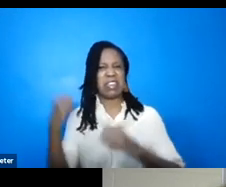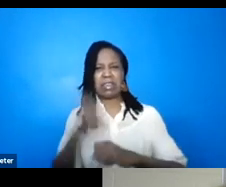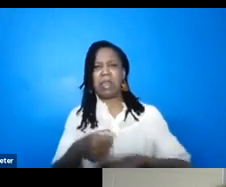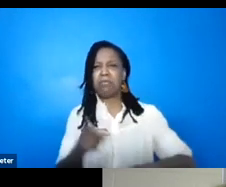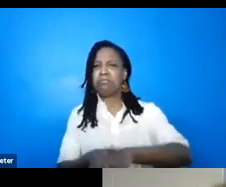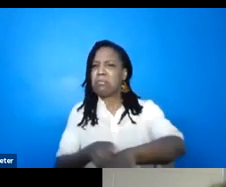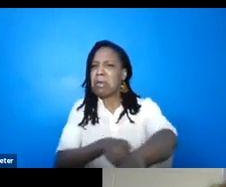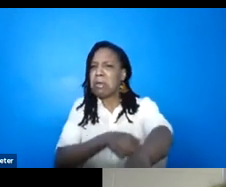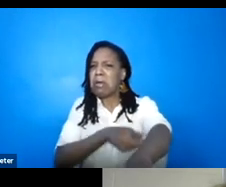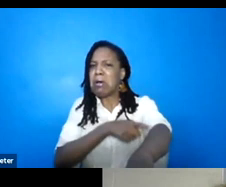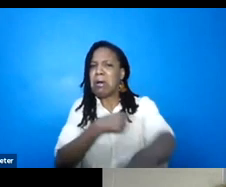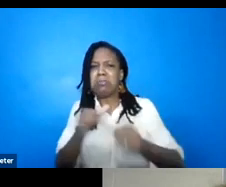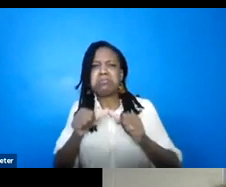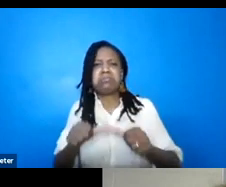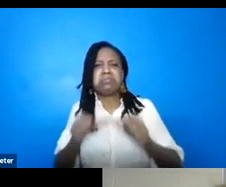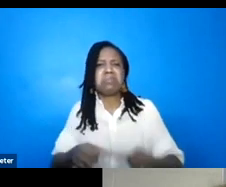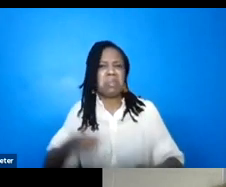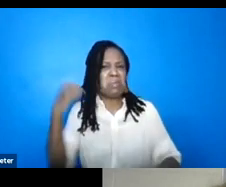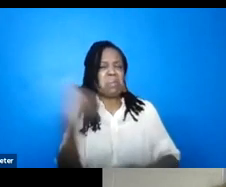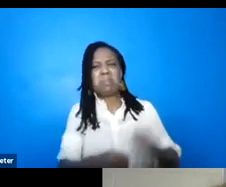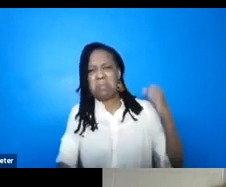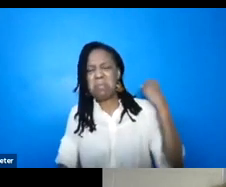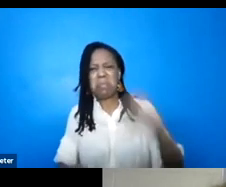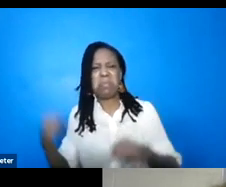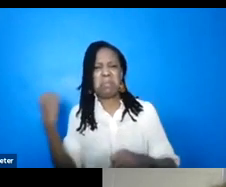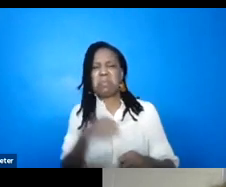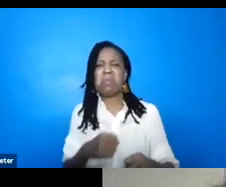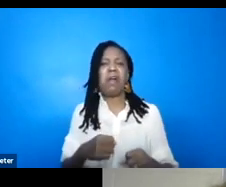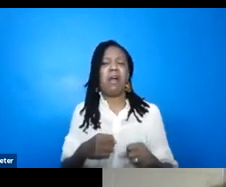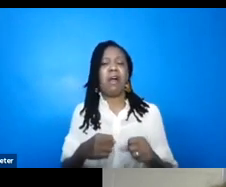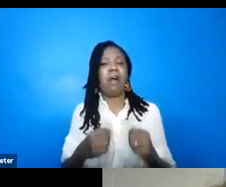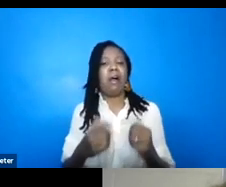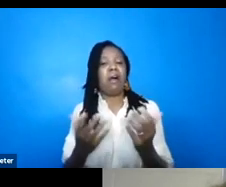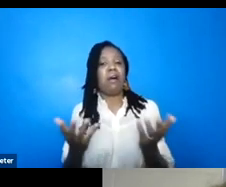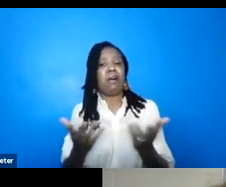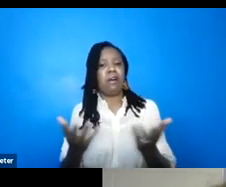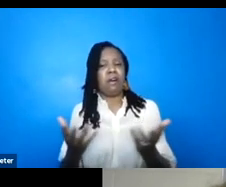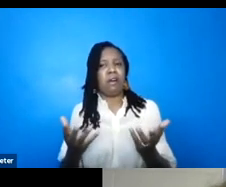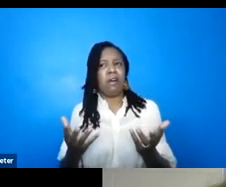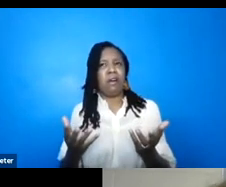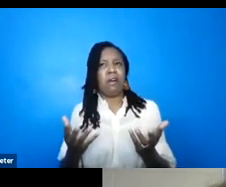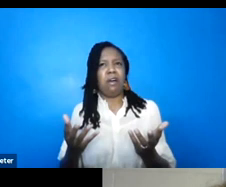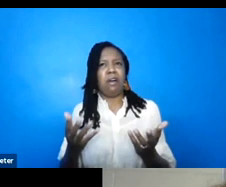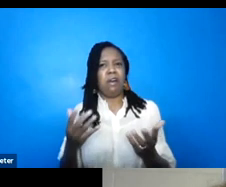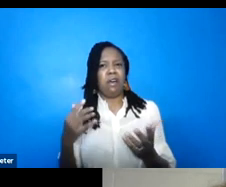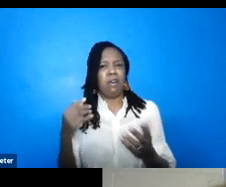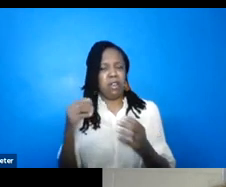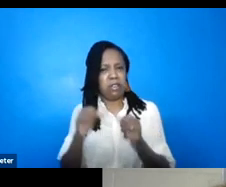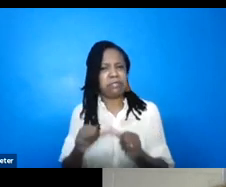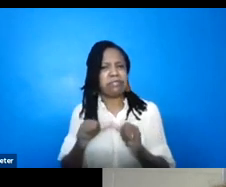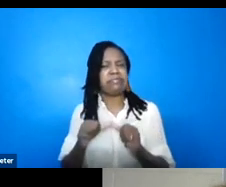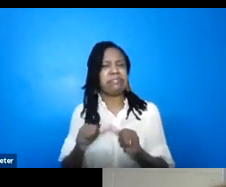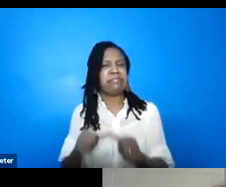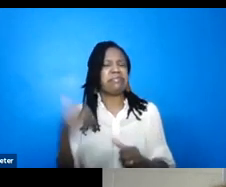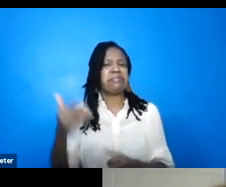that this type of behavior was shaped from a trauma, from a pain. And because he was unable to